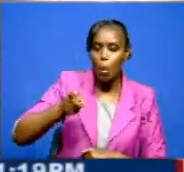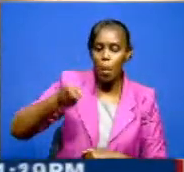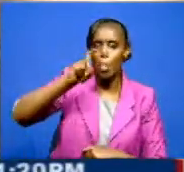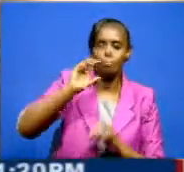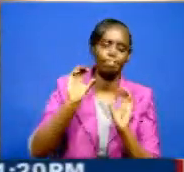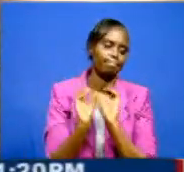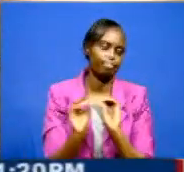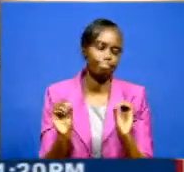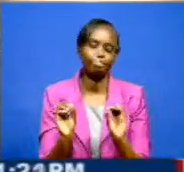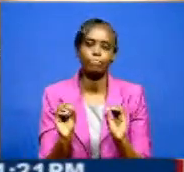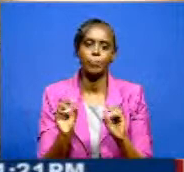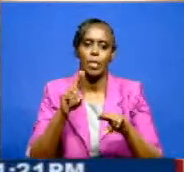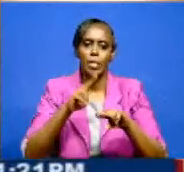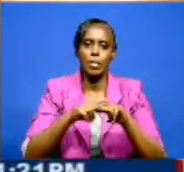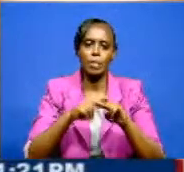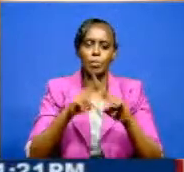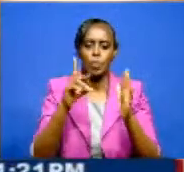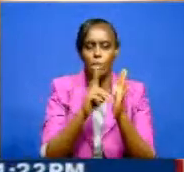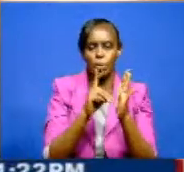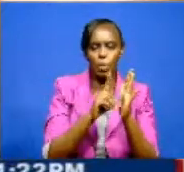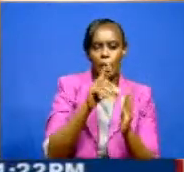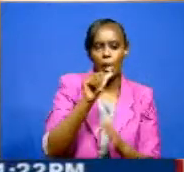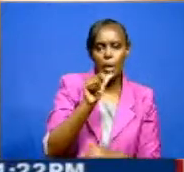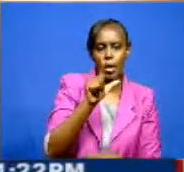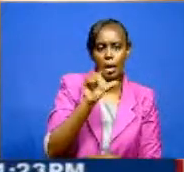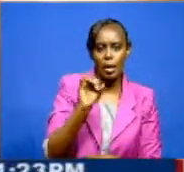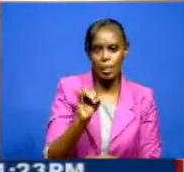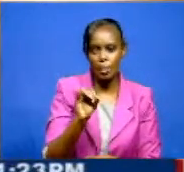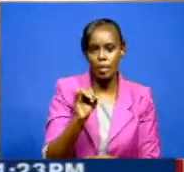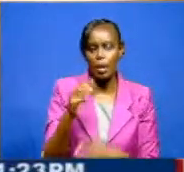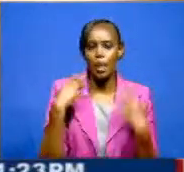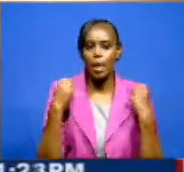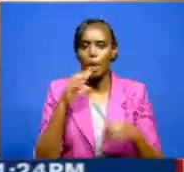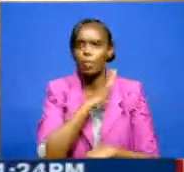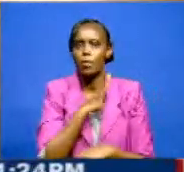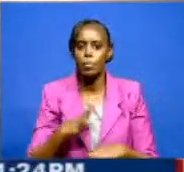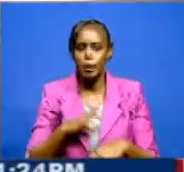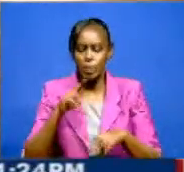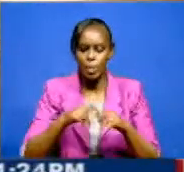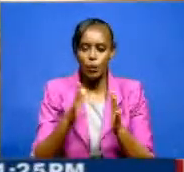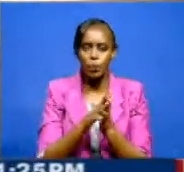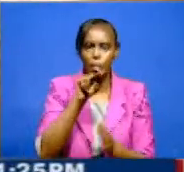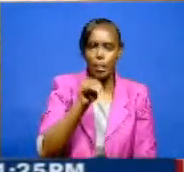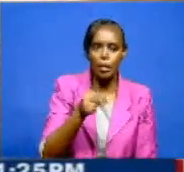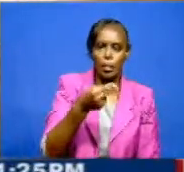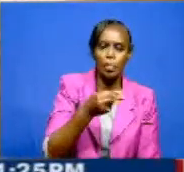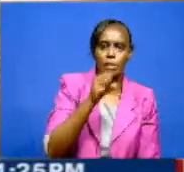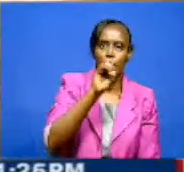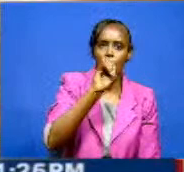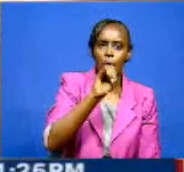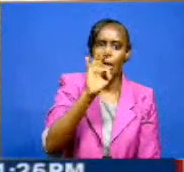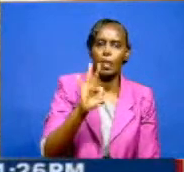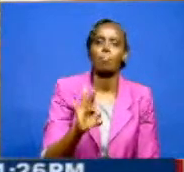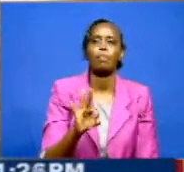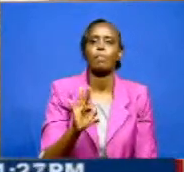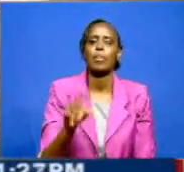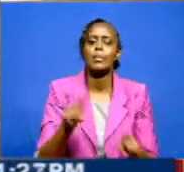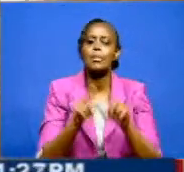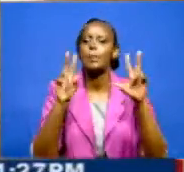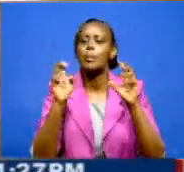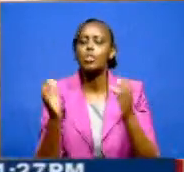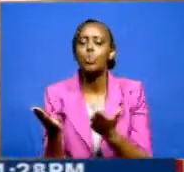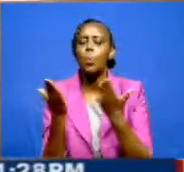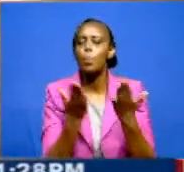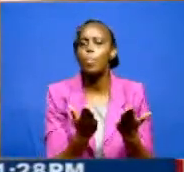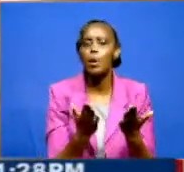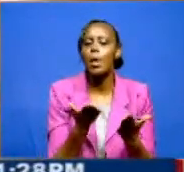Speaker, sir, I sit with Dr. Ali in the Health Committee, and we sat with NHIF, and NHIF brought up the same issues. And there,